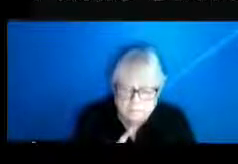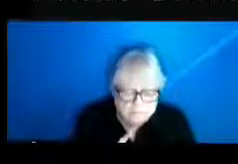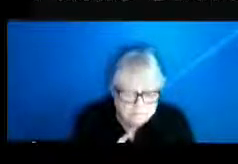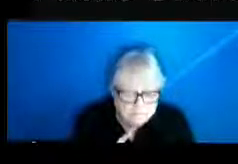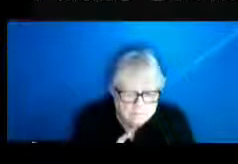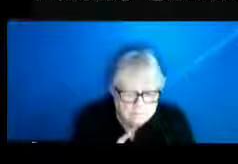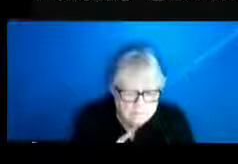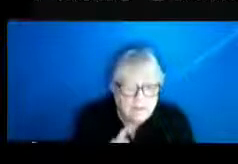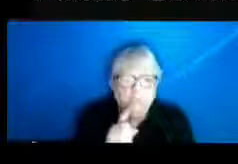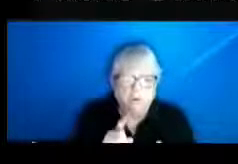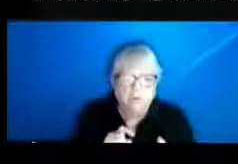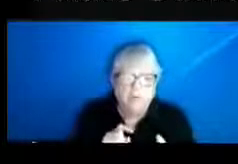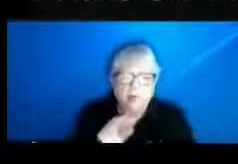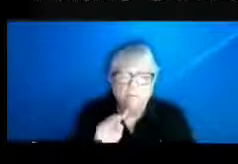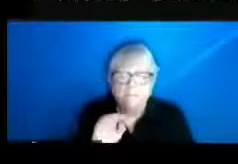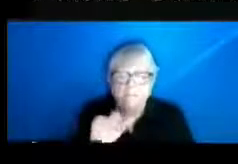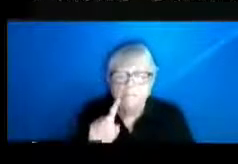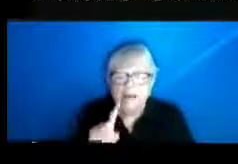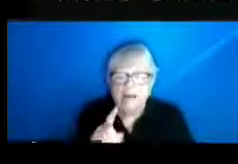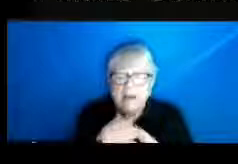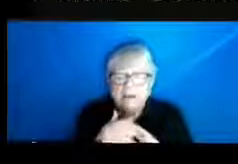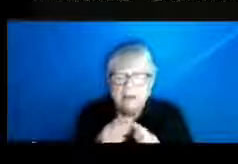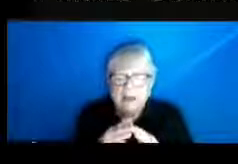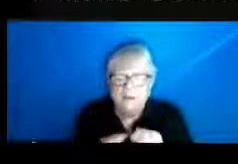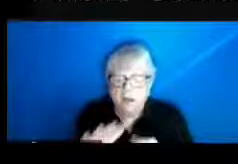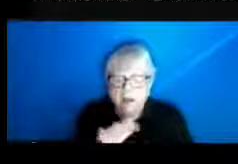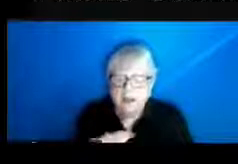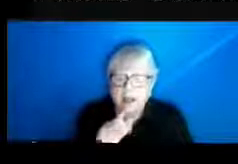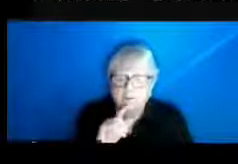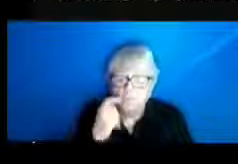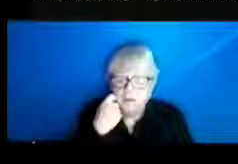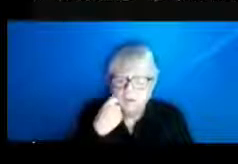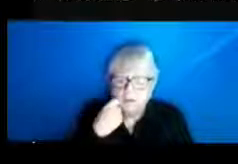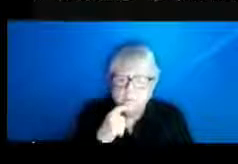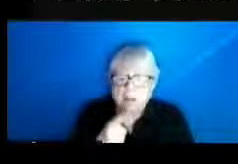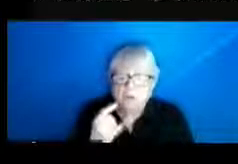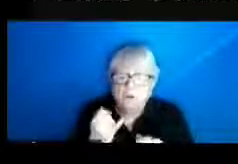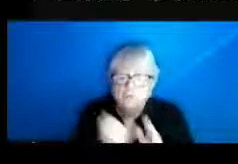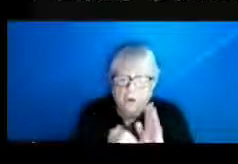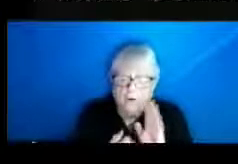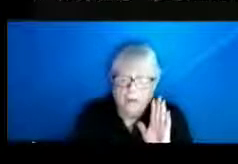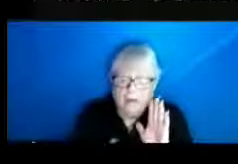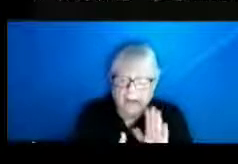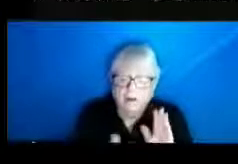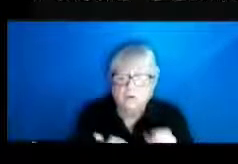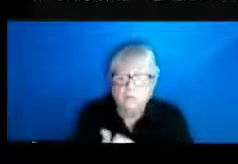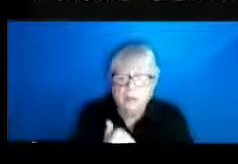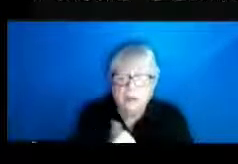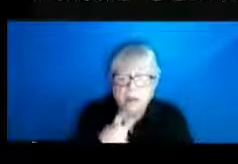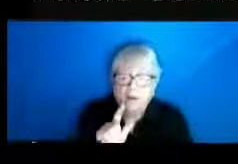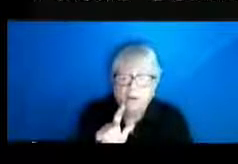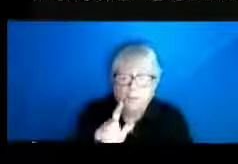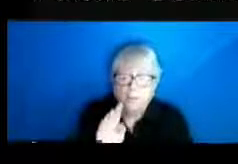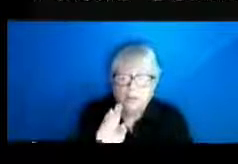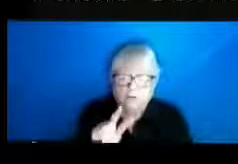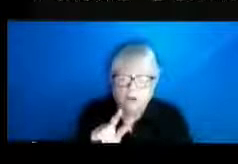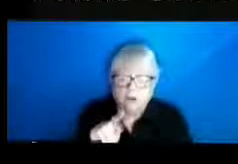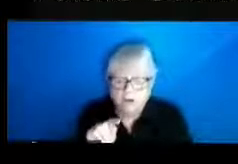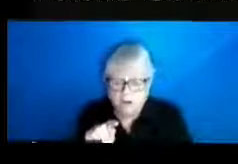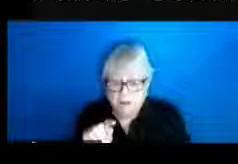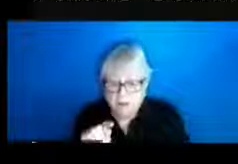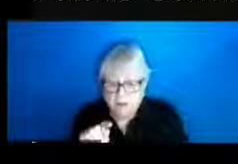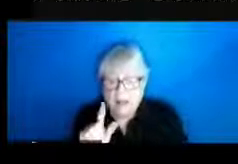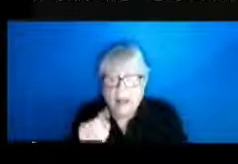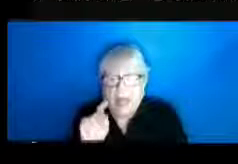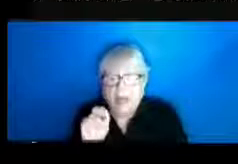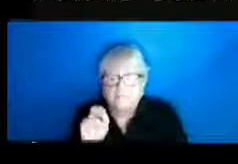the Midtown area as it was recently redrawn in the 2011 redistricting cycle to make it an LGBTQ plus Lavender Heights district.